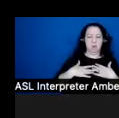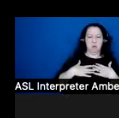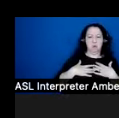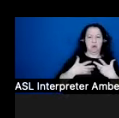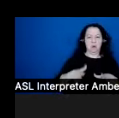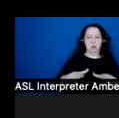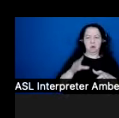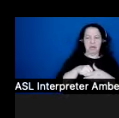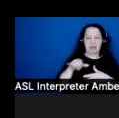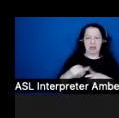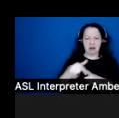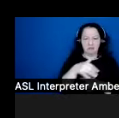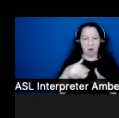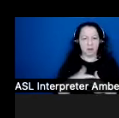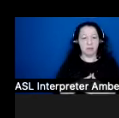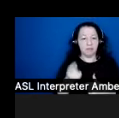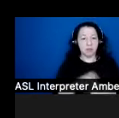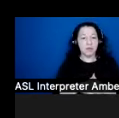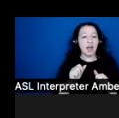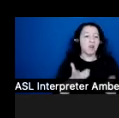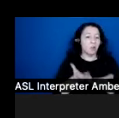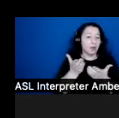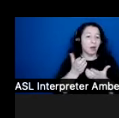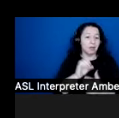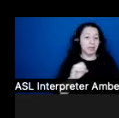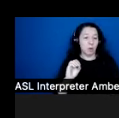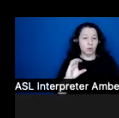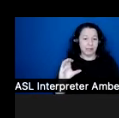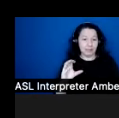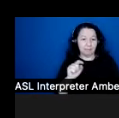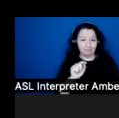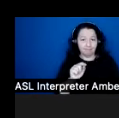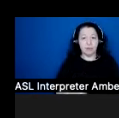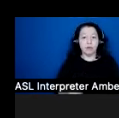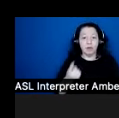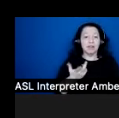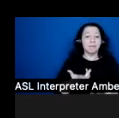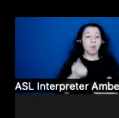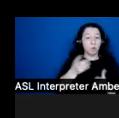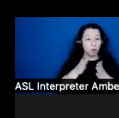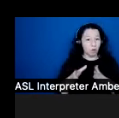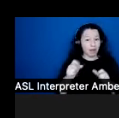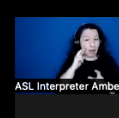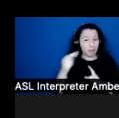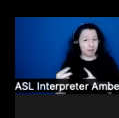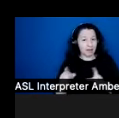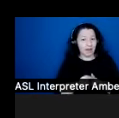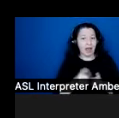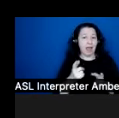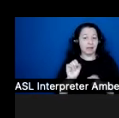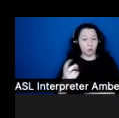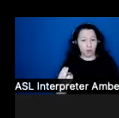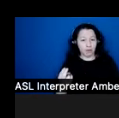or favoritism, as some might see it, but that's one way, right, that it could be viewed. Folks